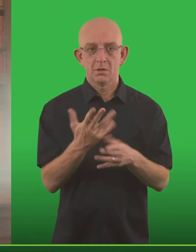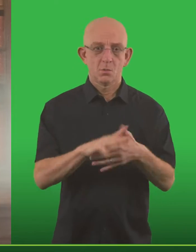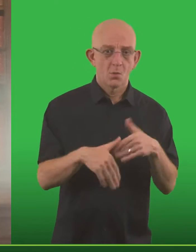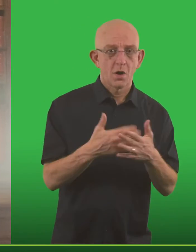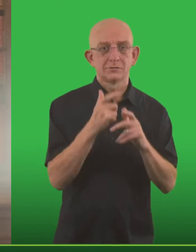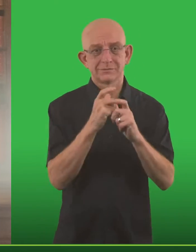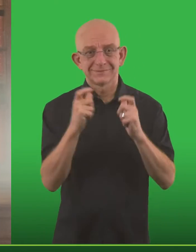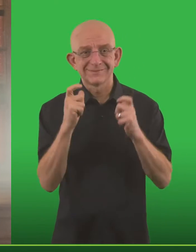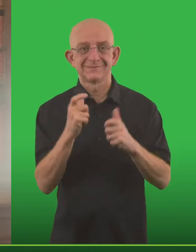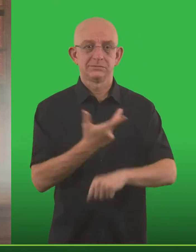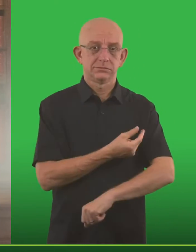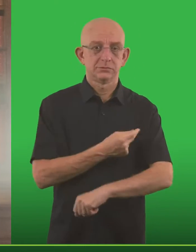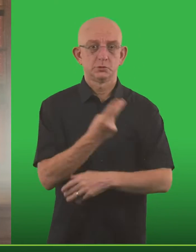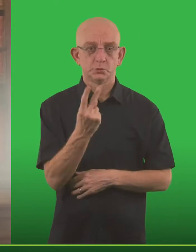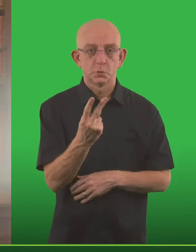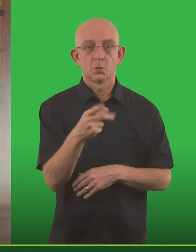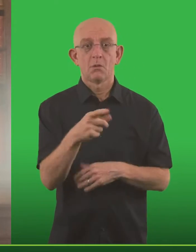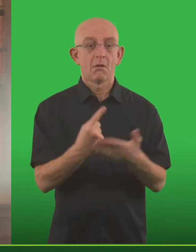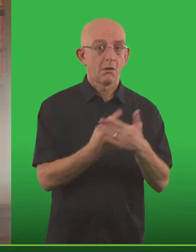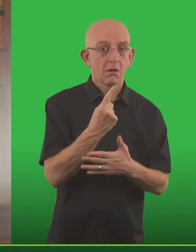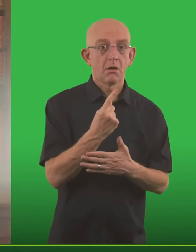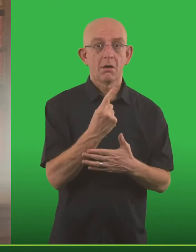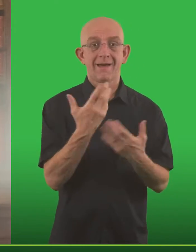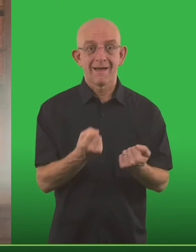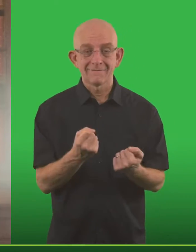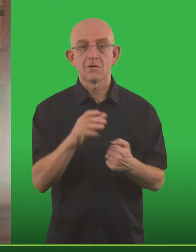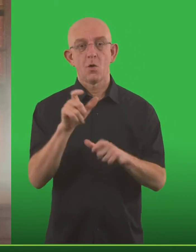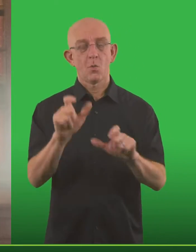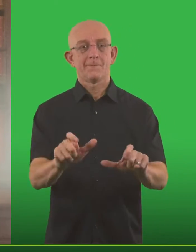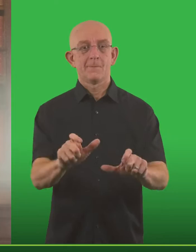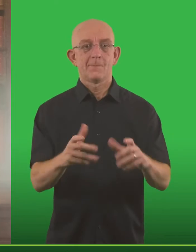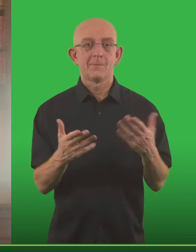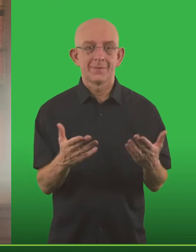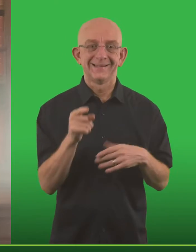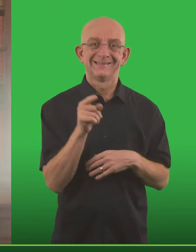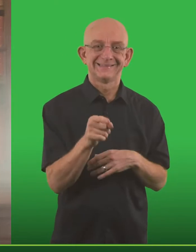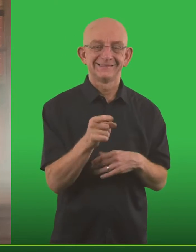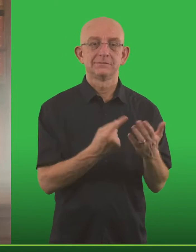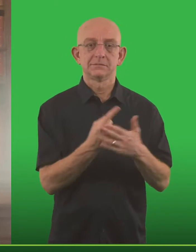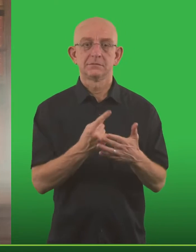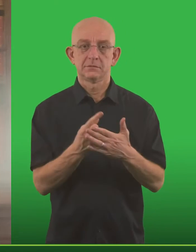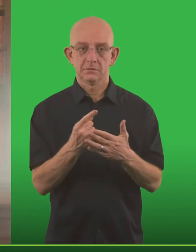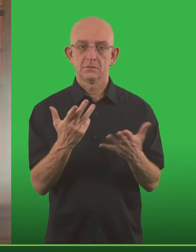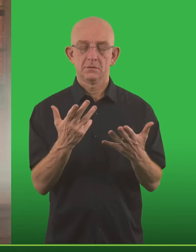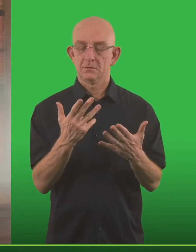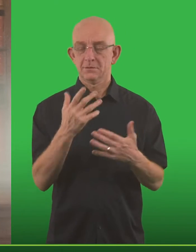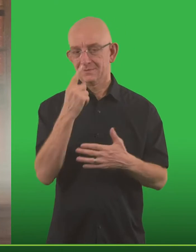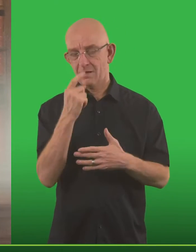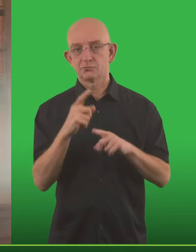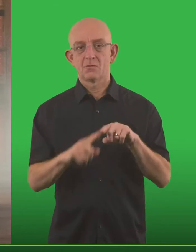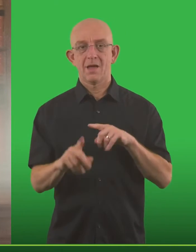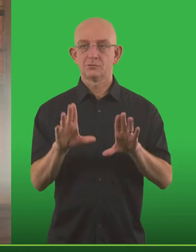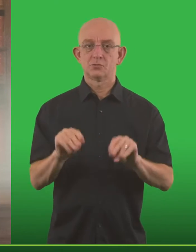know the drill, washing hands, wearing face masks, getting double vaccinated, staying at home if symptoms, they are the things that will